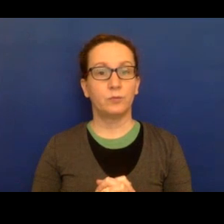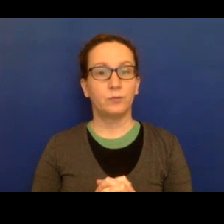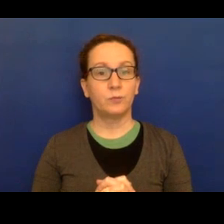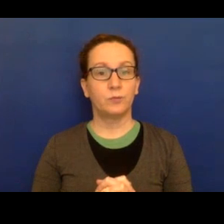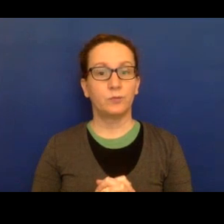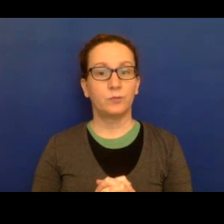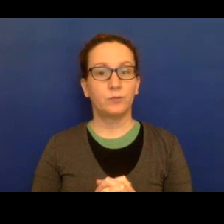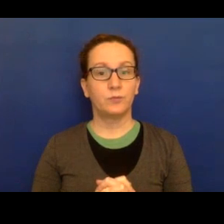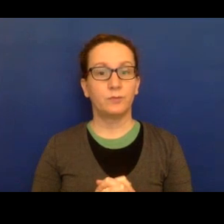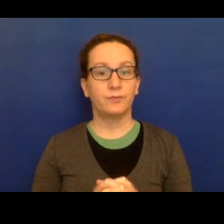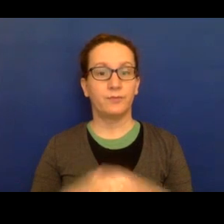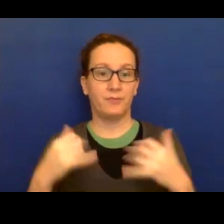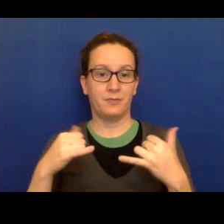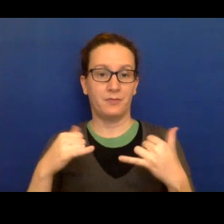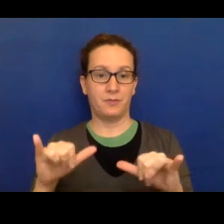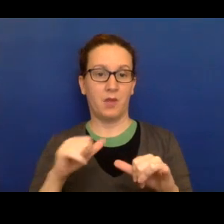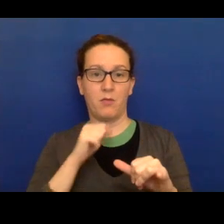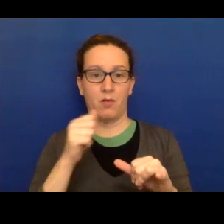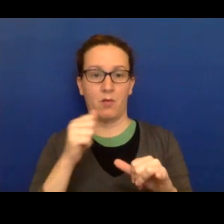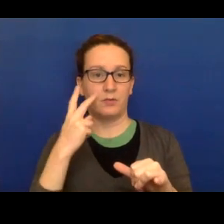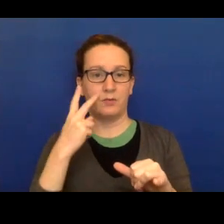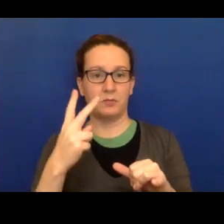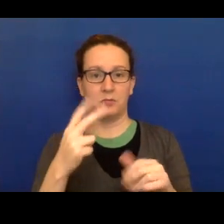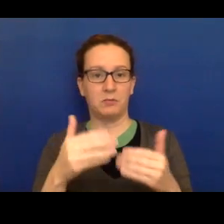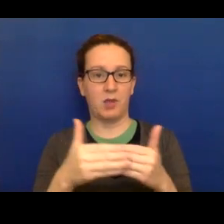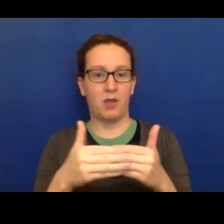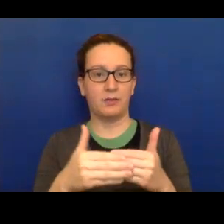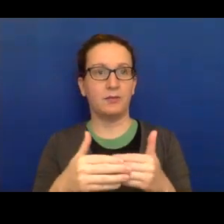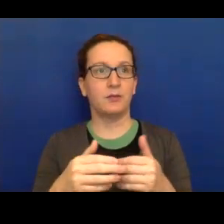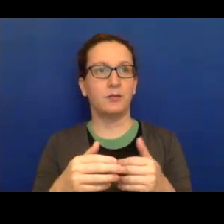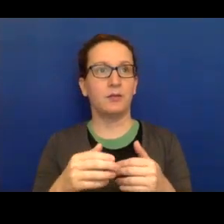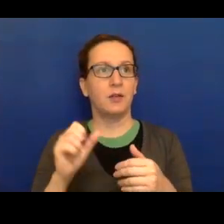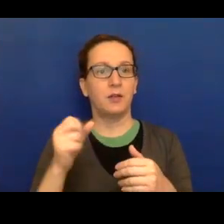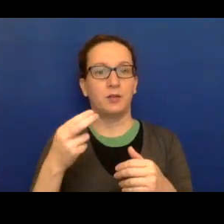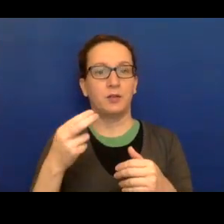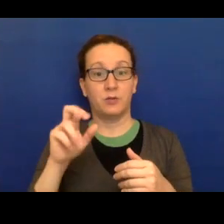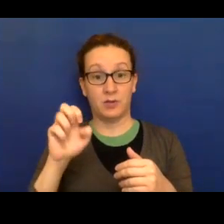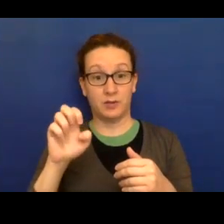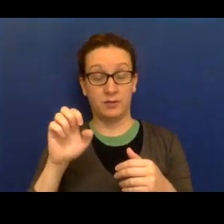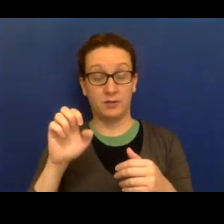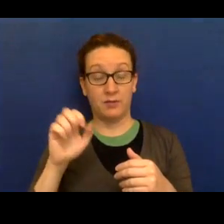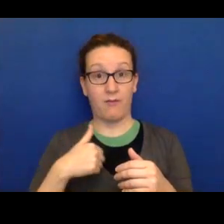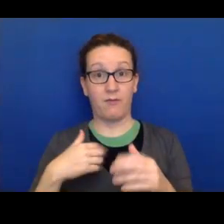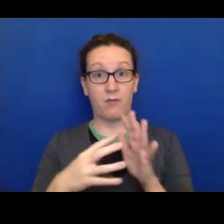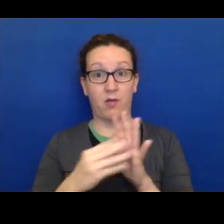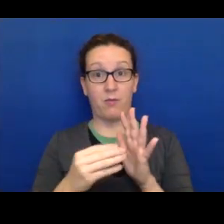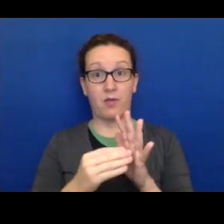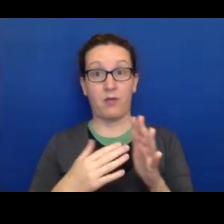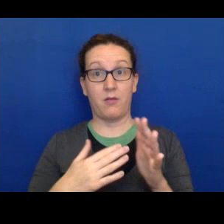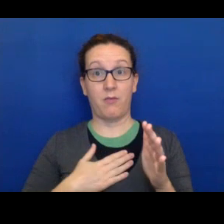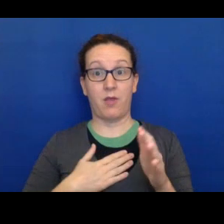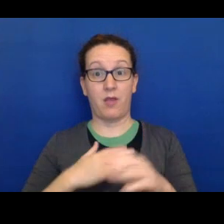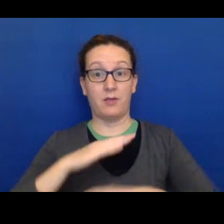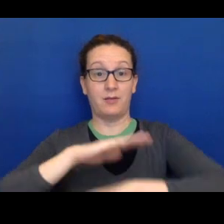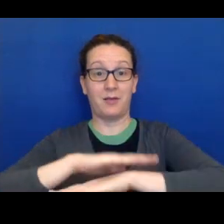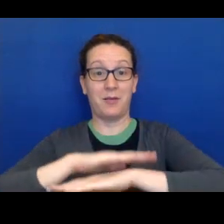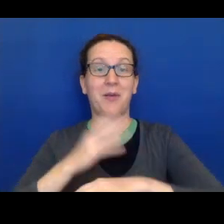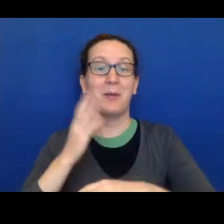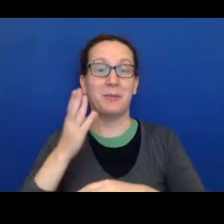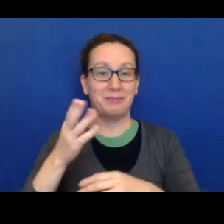I'm still not seeing it. Well, Sharese, I have a copy on my desk. Oh, there you go.